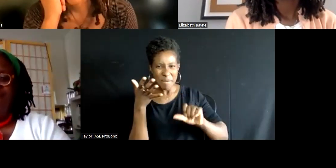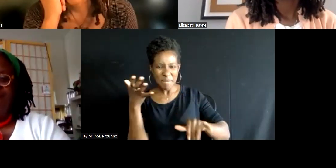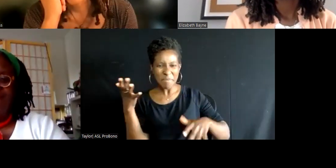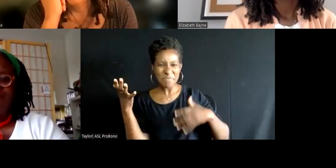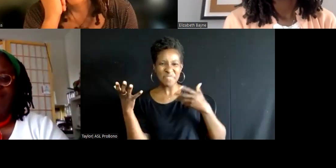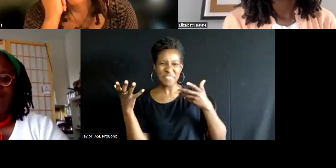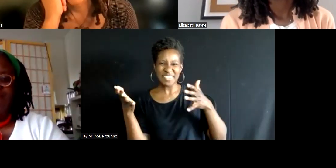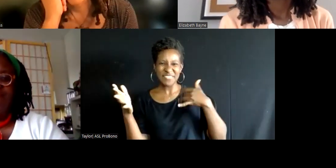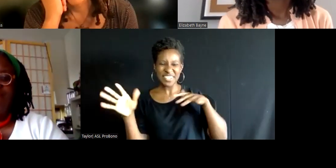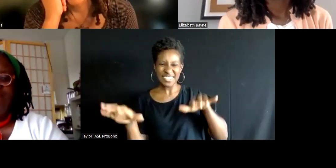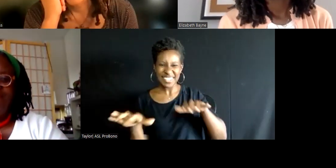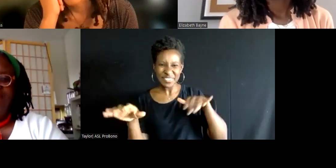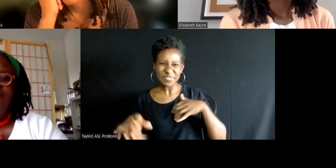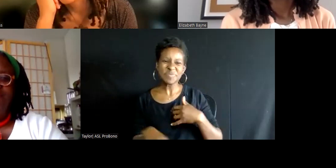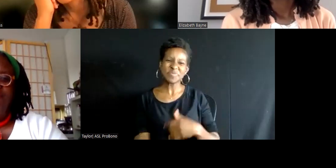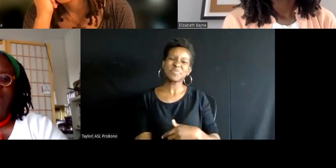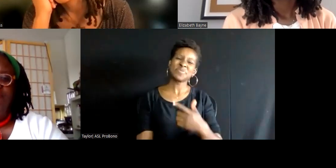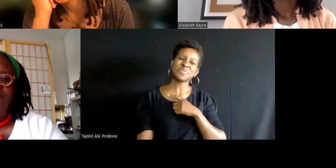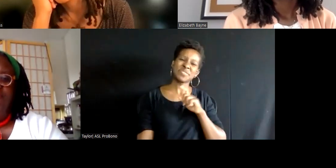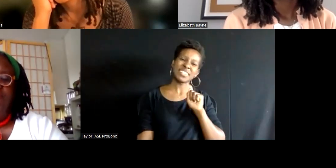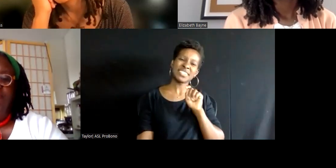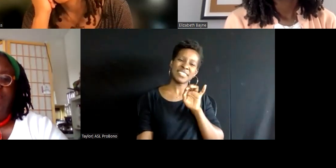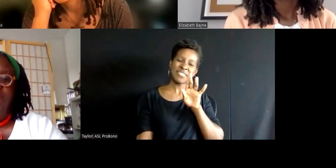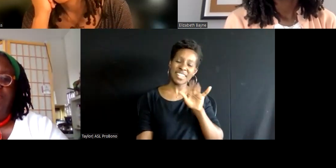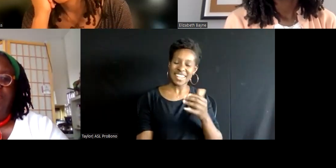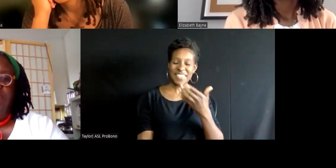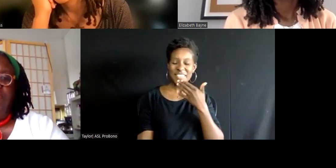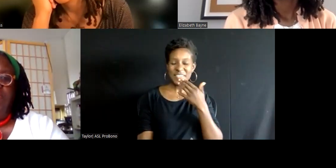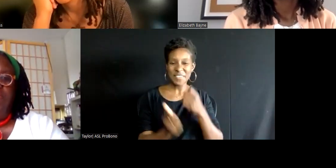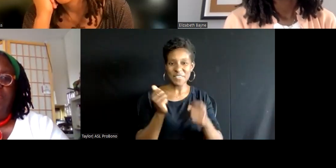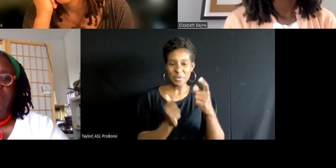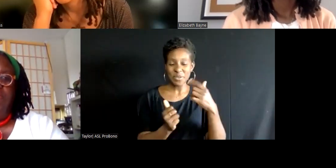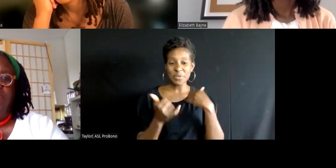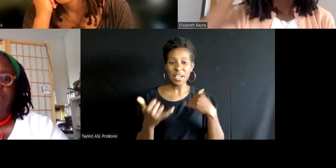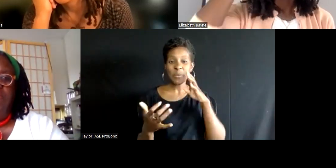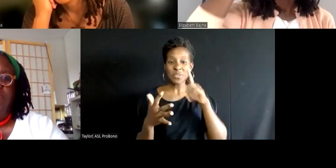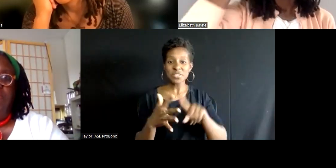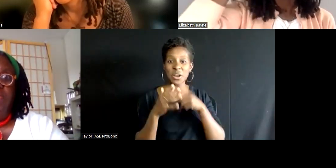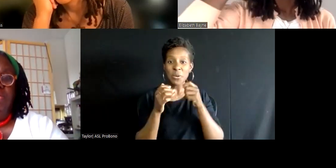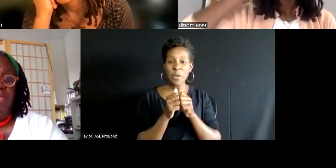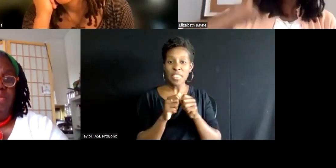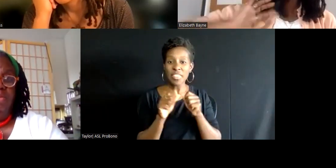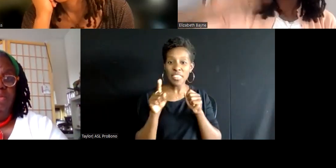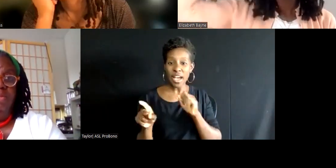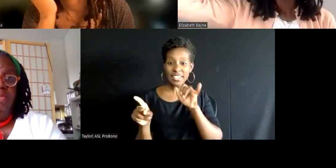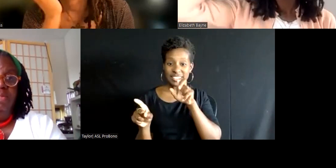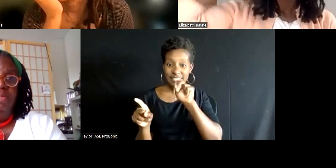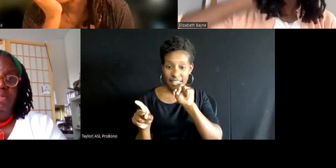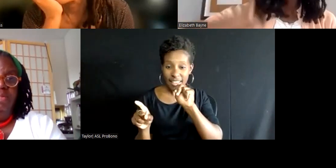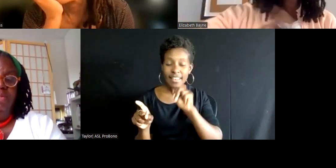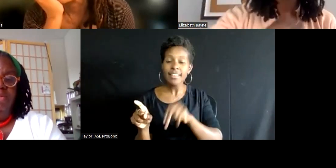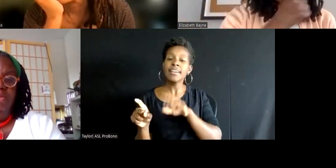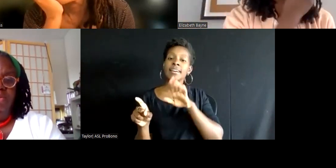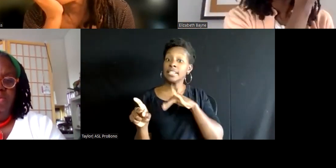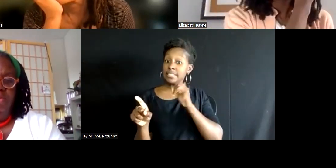welcome everyone. I want to start out with Jan. Jan, today